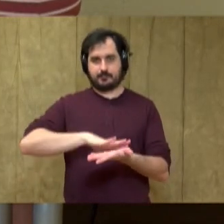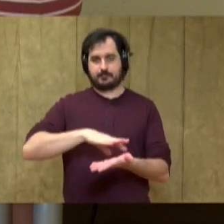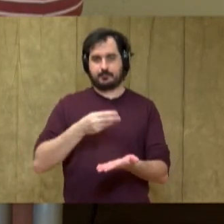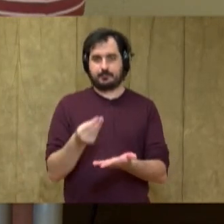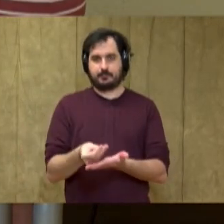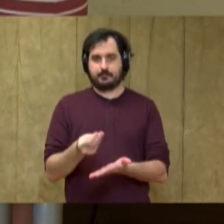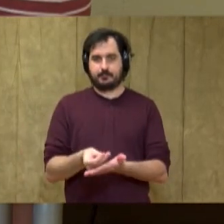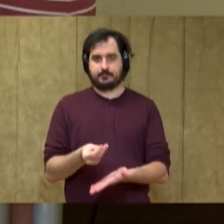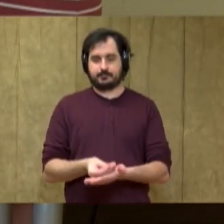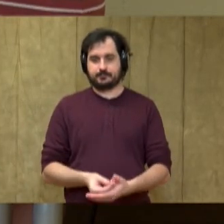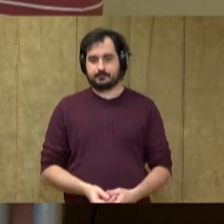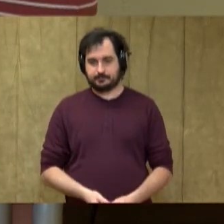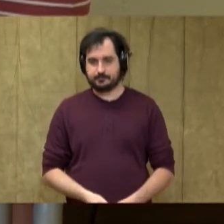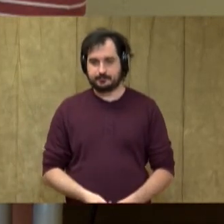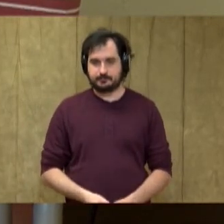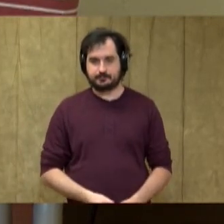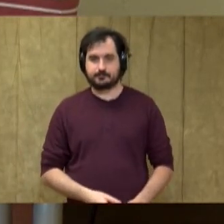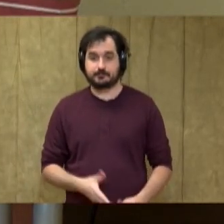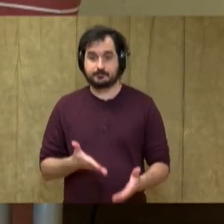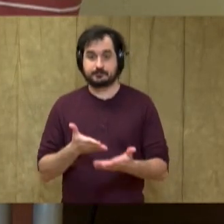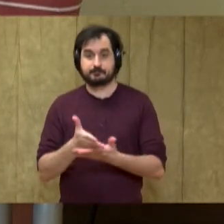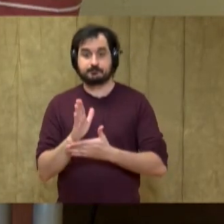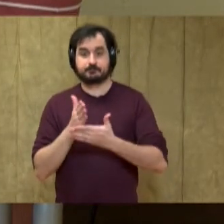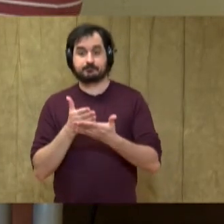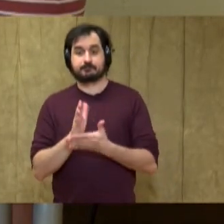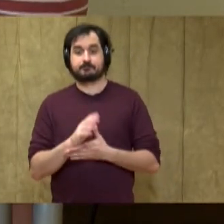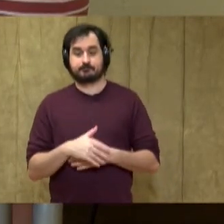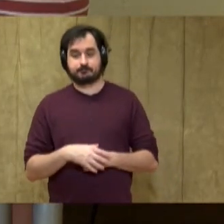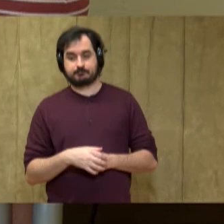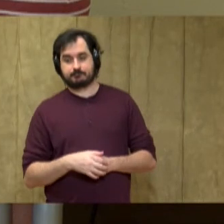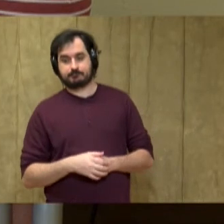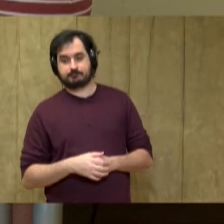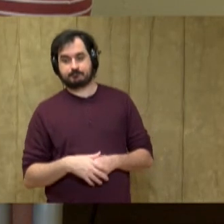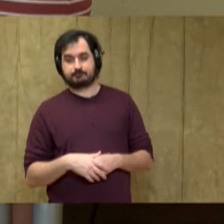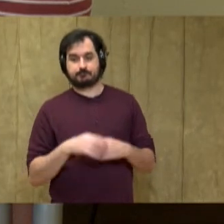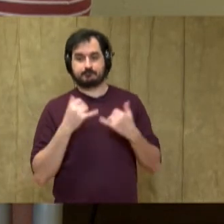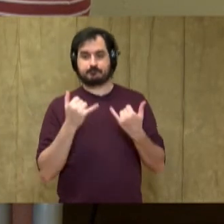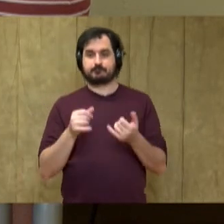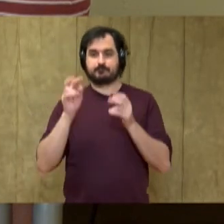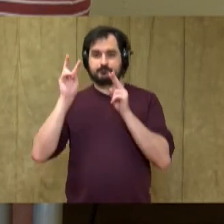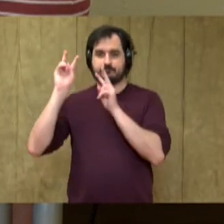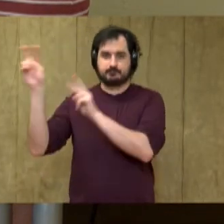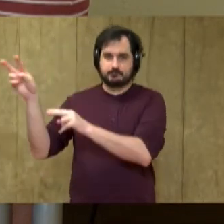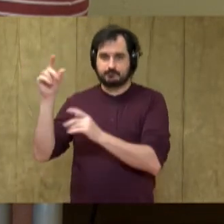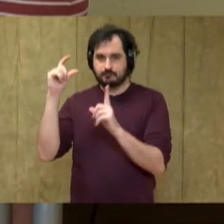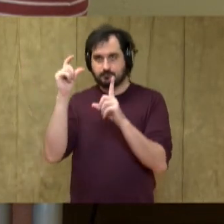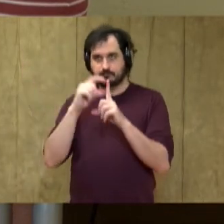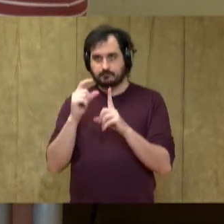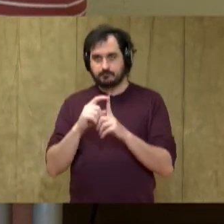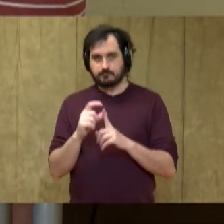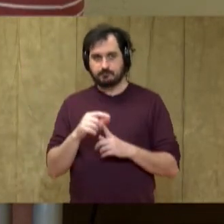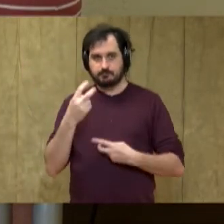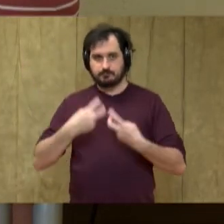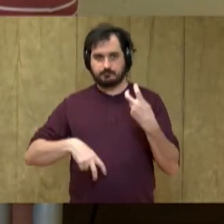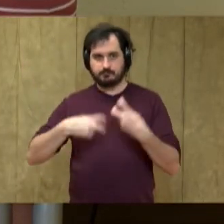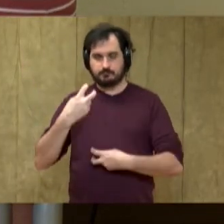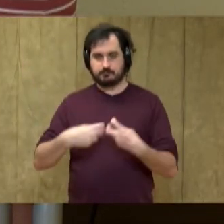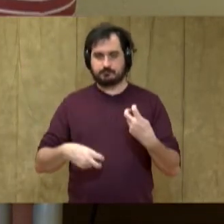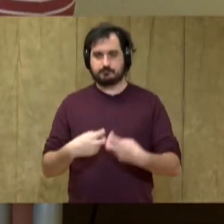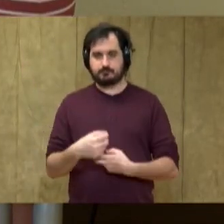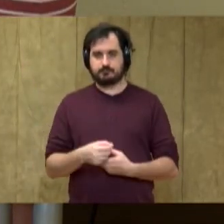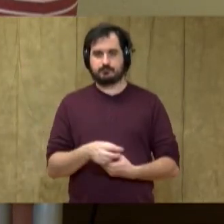value. All right, so let's look at this word problem. Zoe and